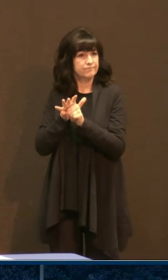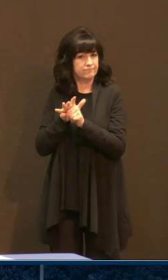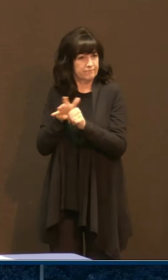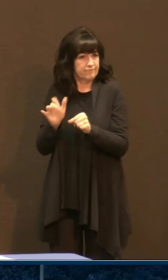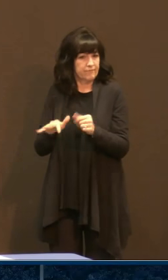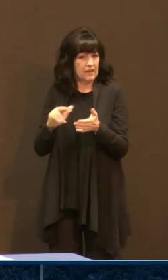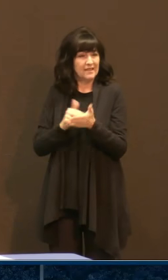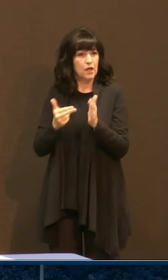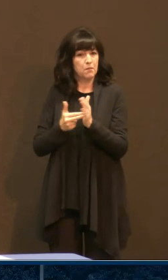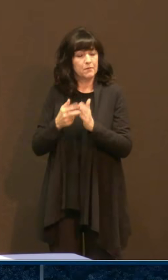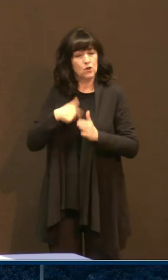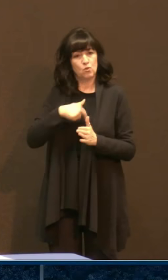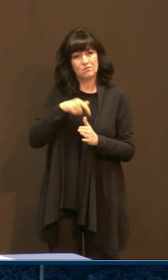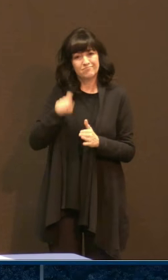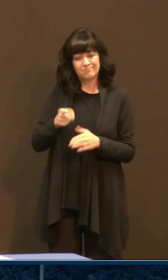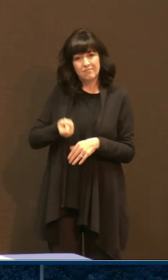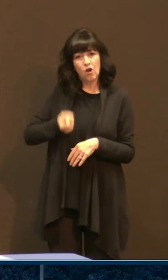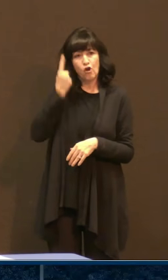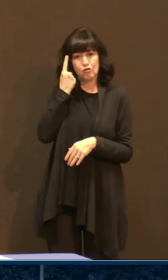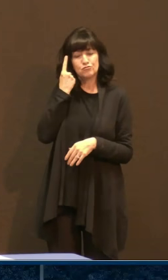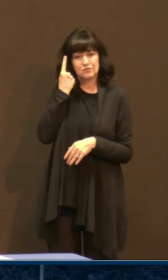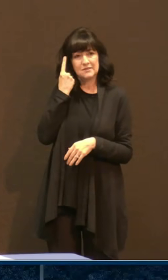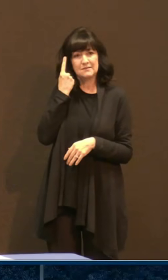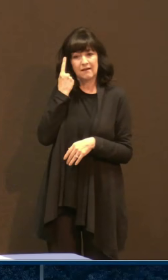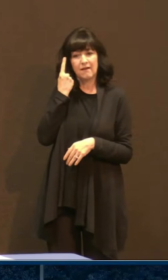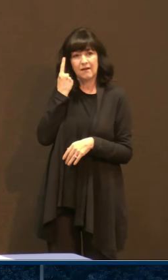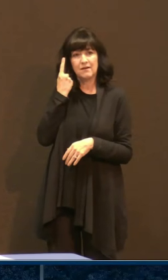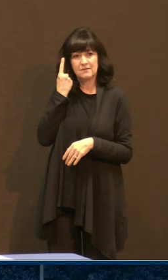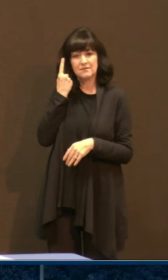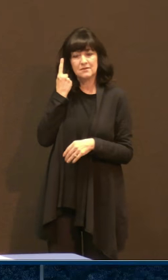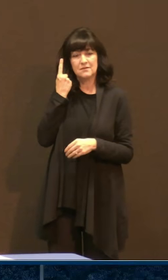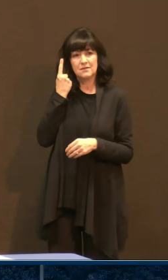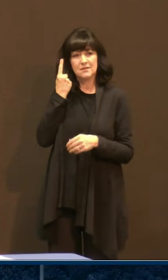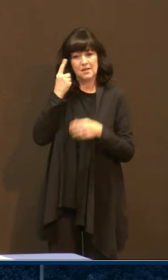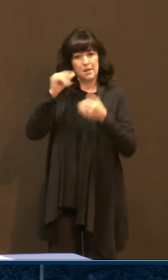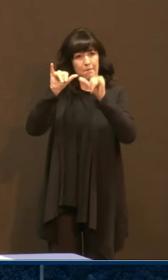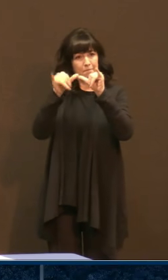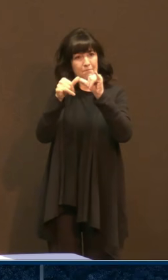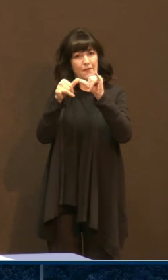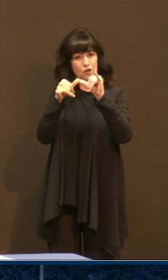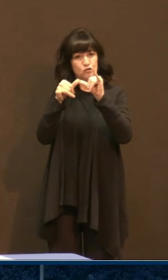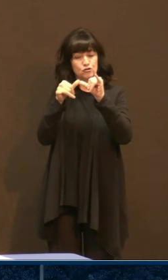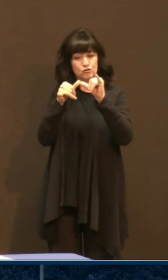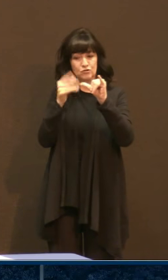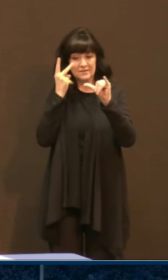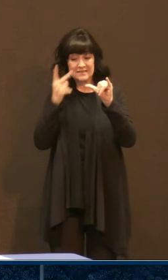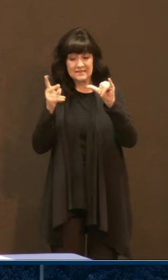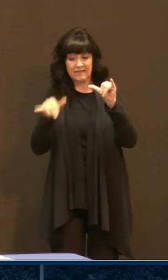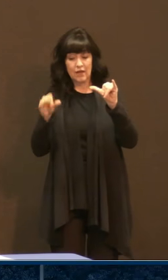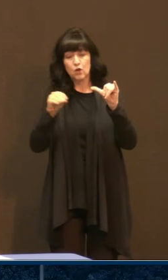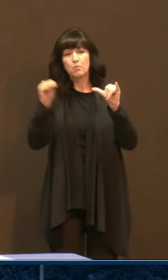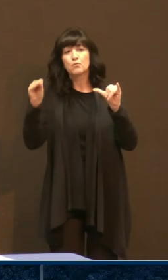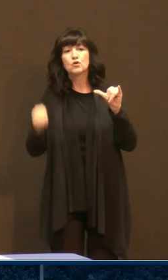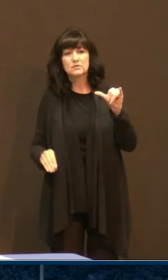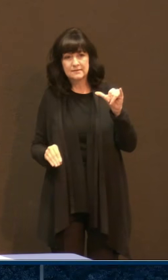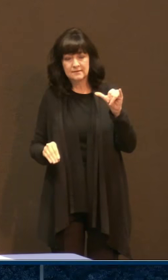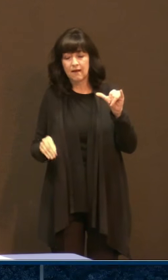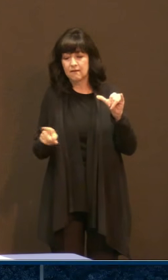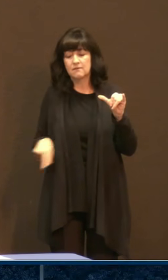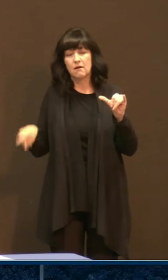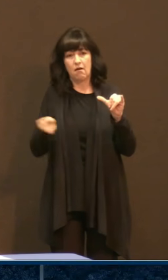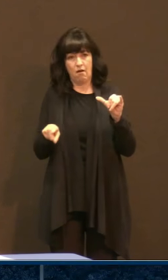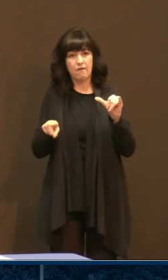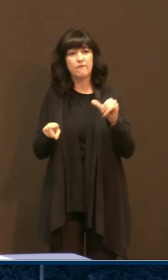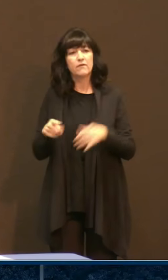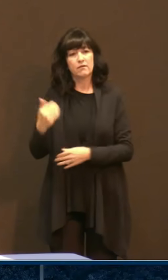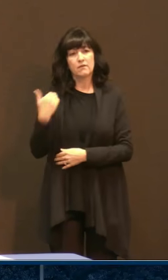to correct for that by using a measure of the percent positive of the tests done, and to